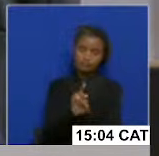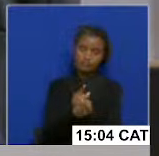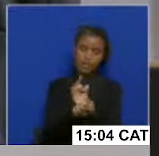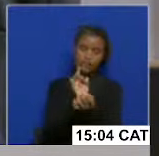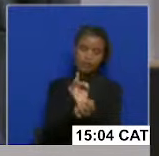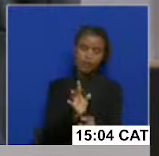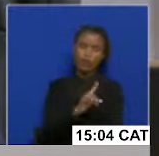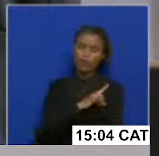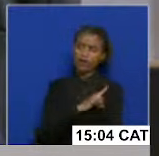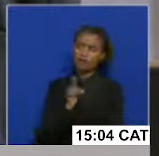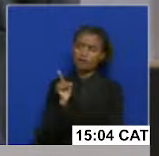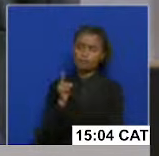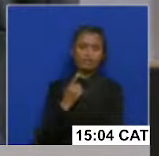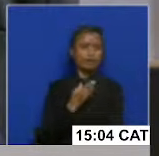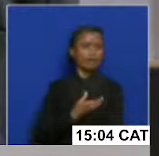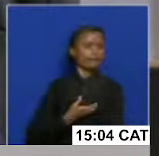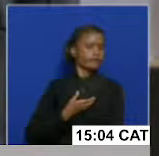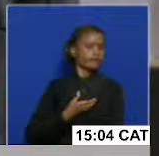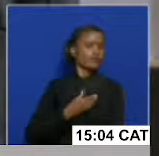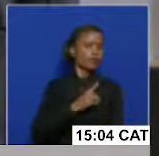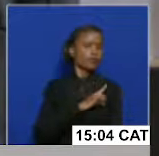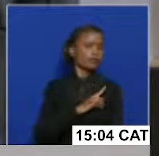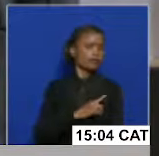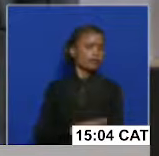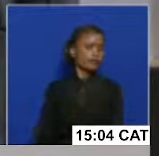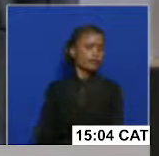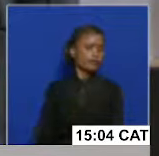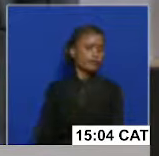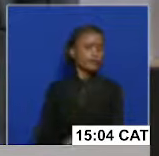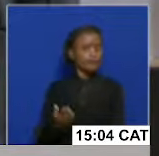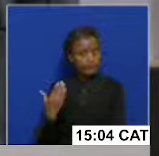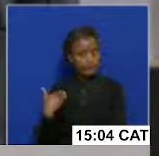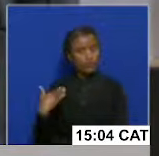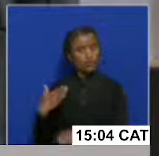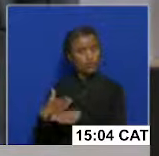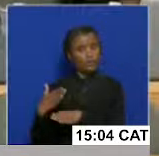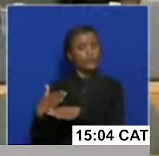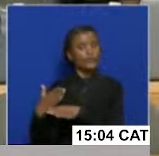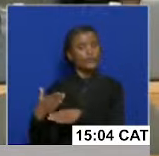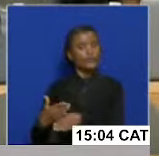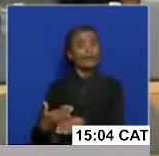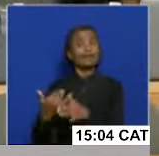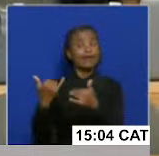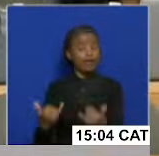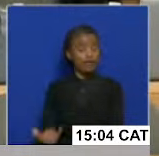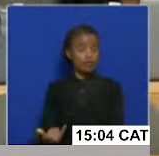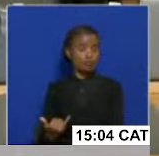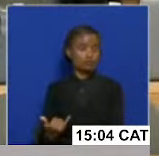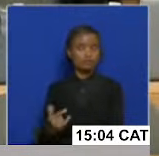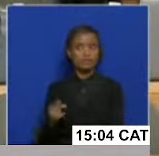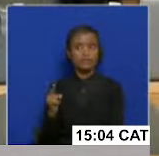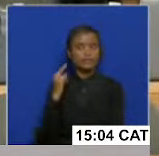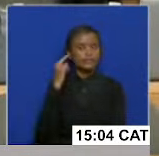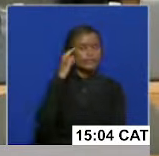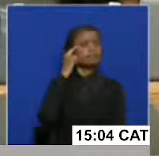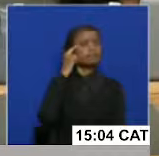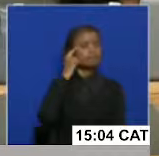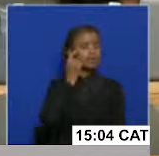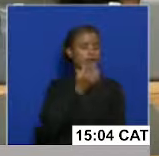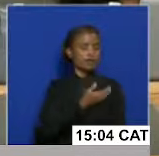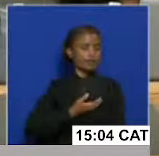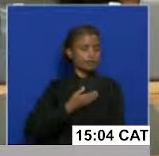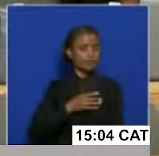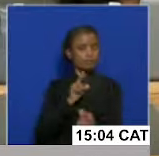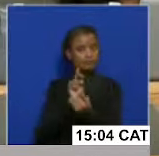comfort? That's my question, not what you answered. Oh, okay, my apology.